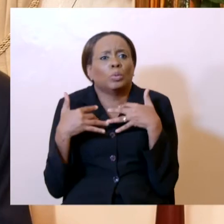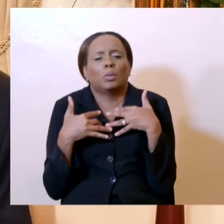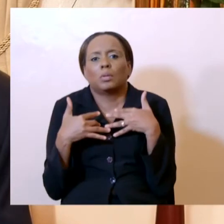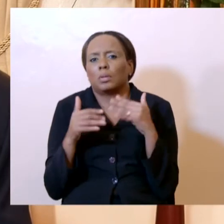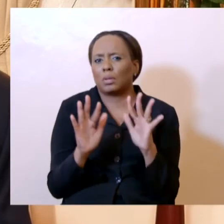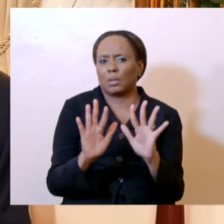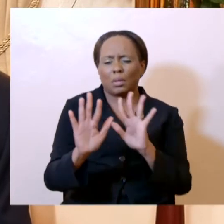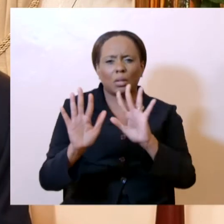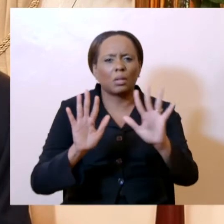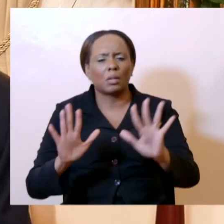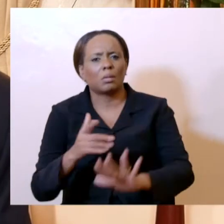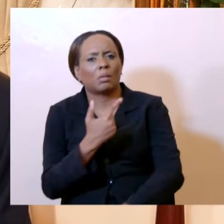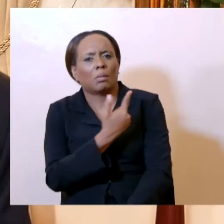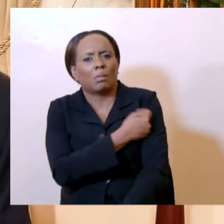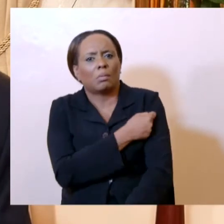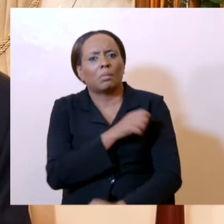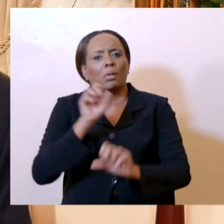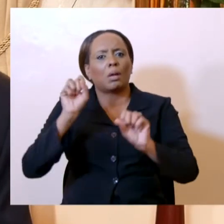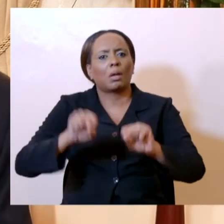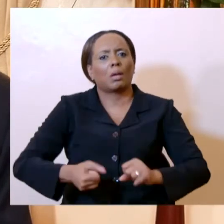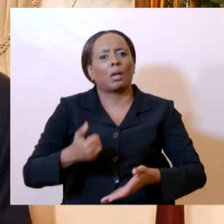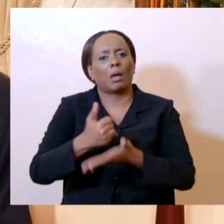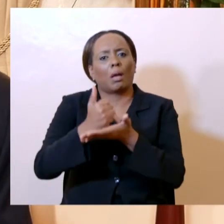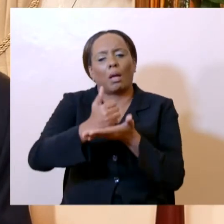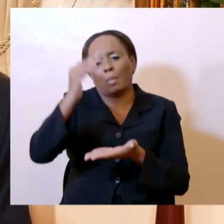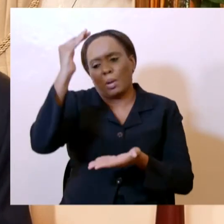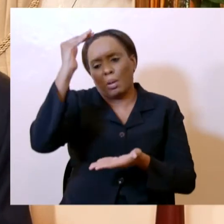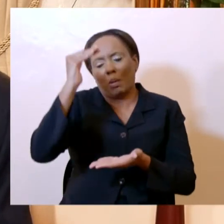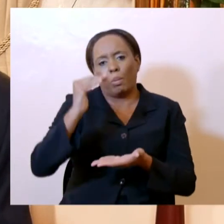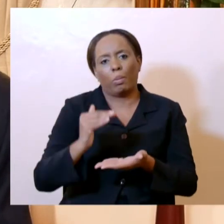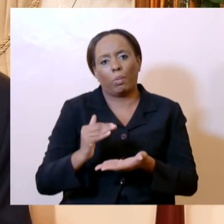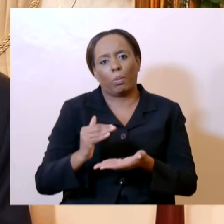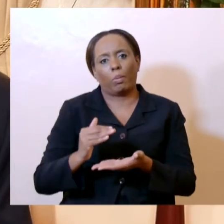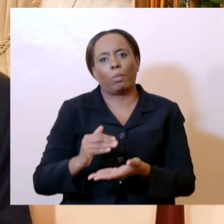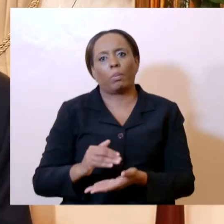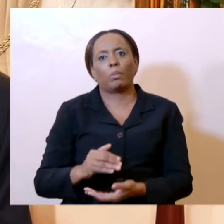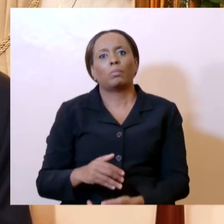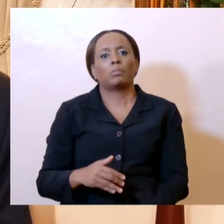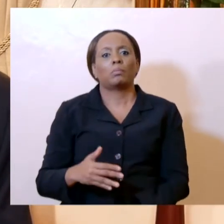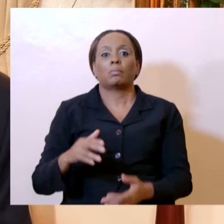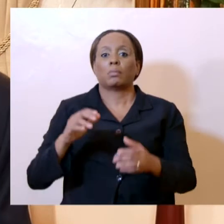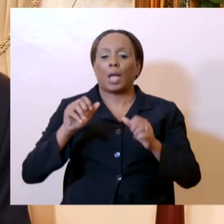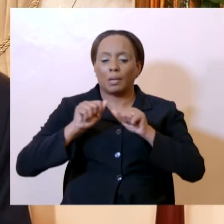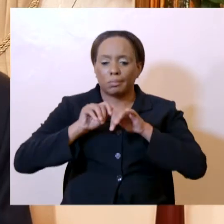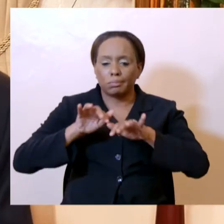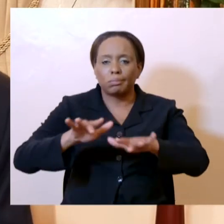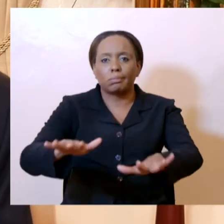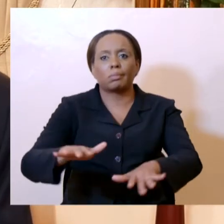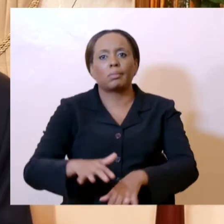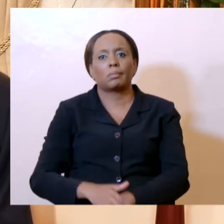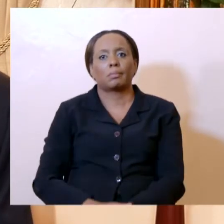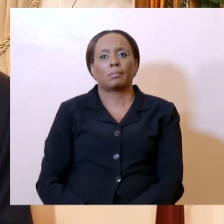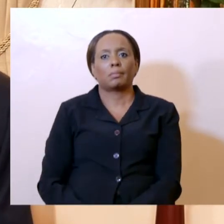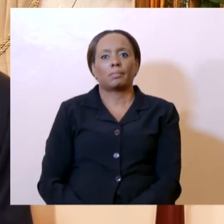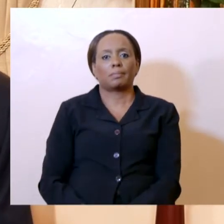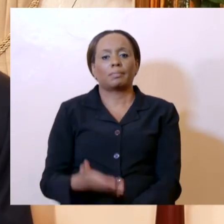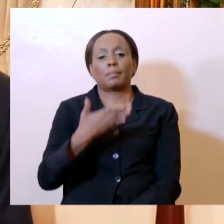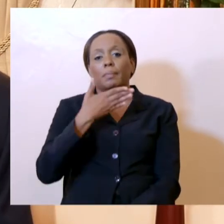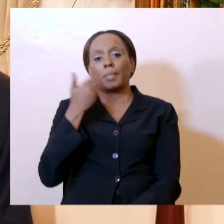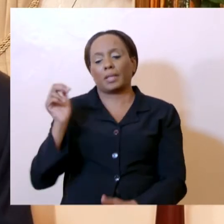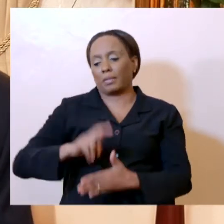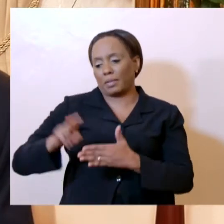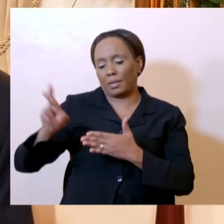tool that will do that. We have a tool that we can use, we can get it out there, we can achieve herd immunity, you get a better result